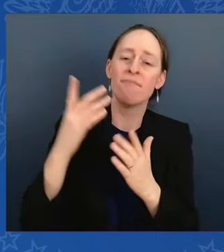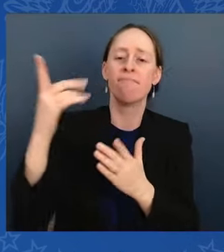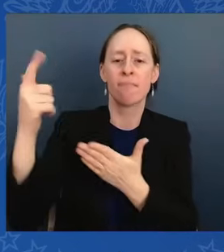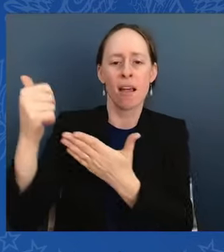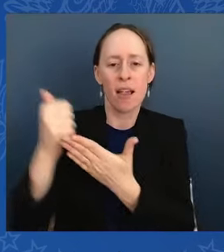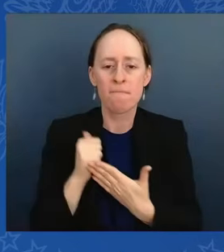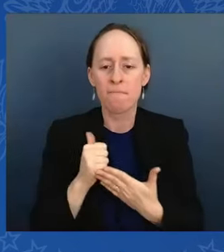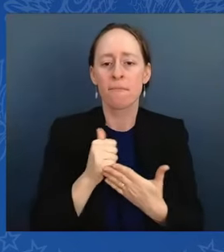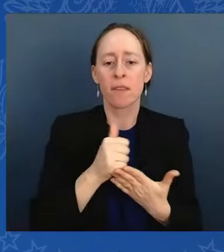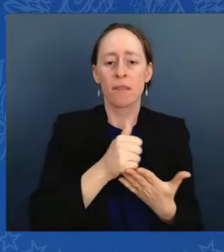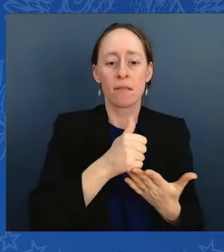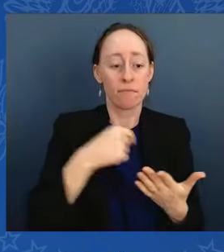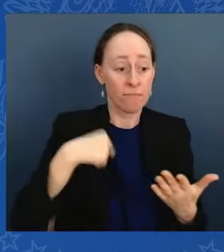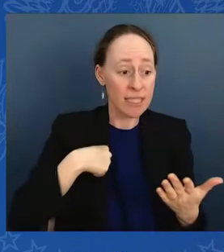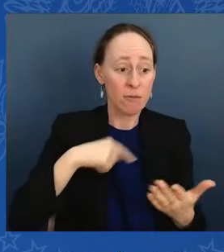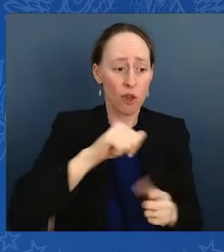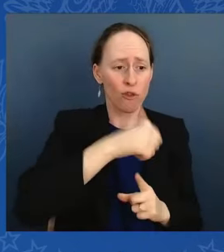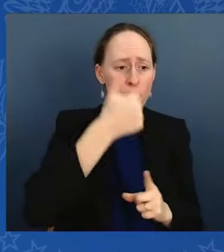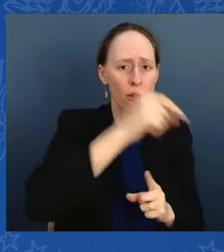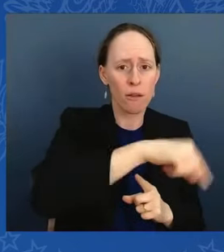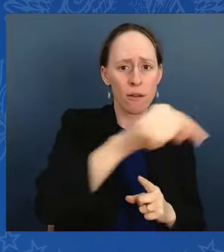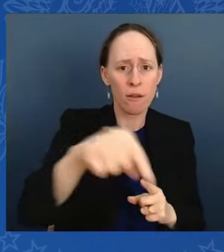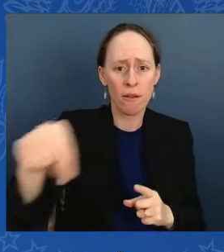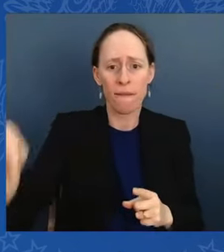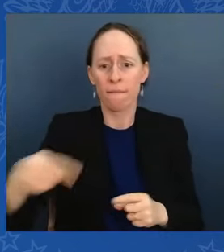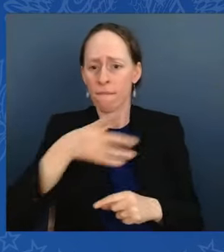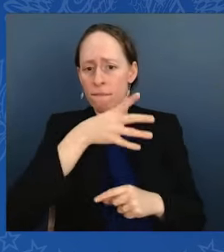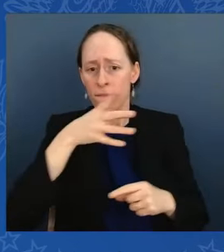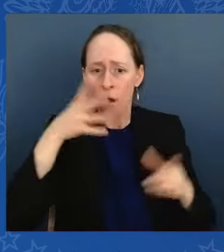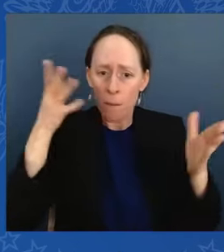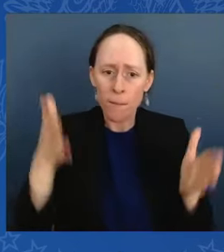agriculture in this country. But Lord, I also pray